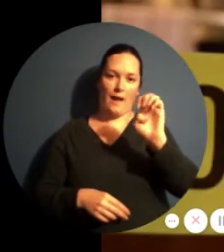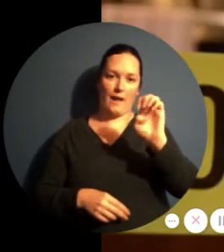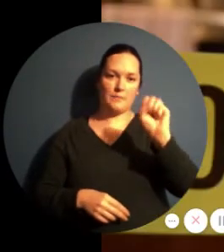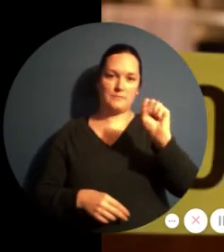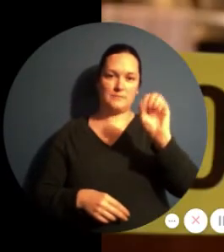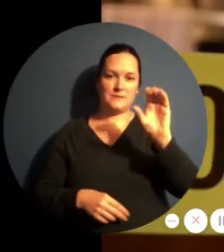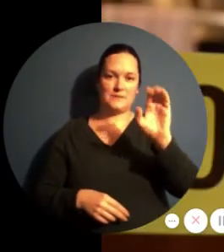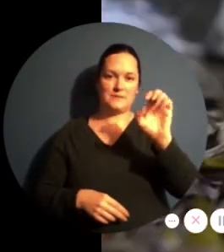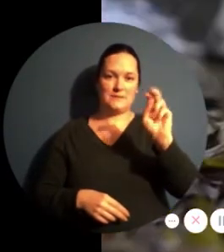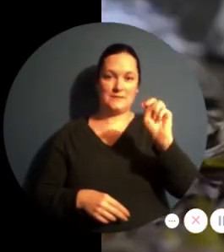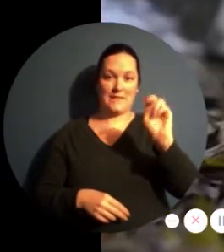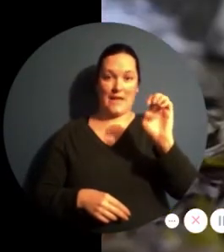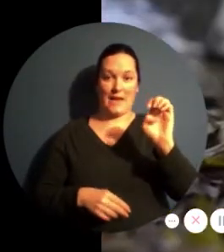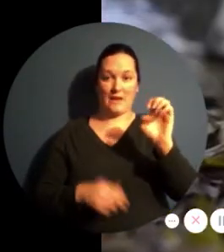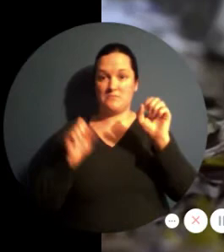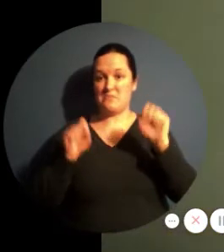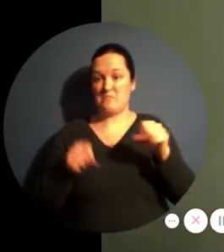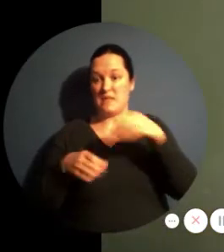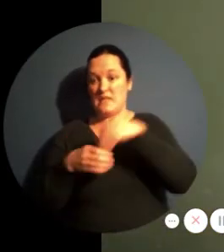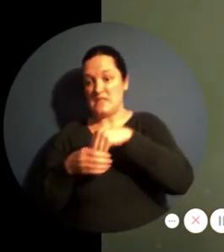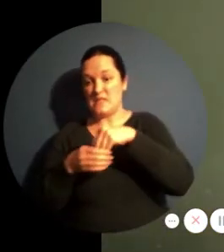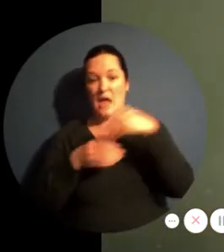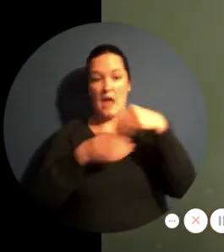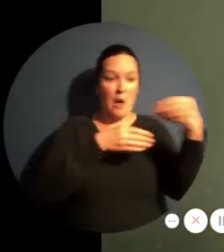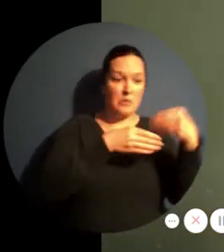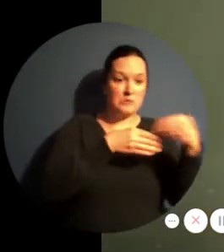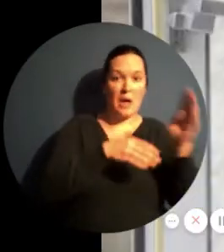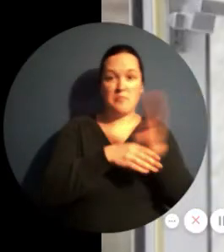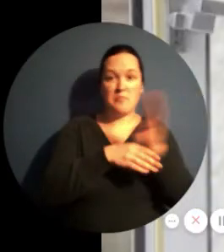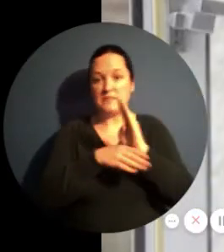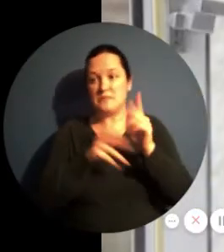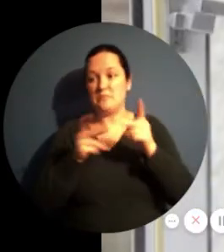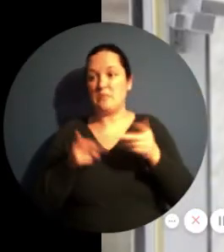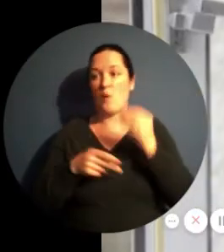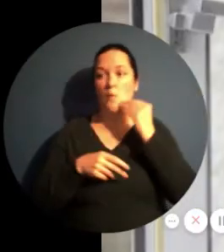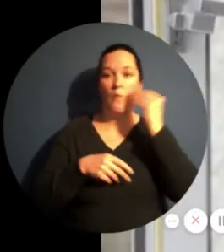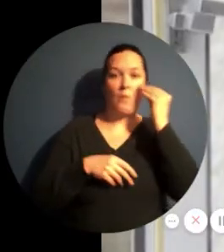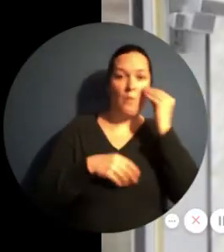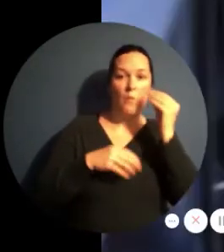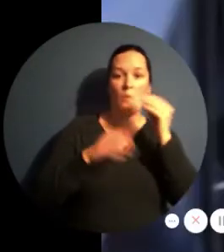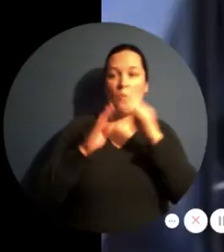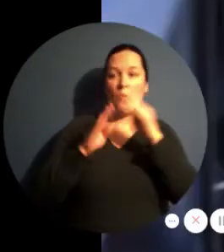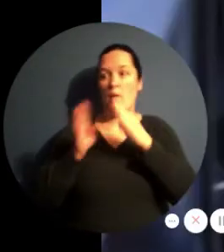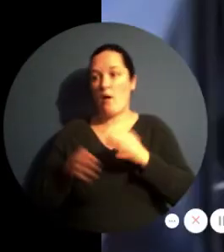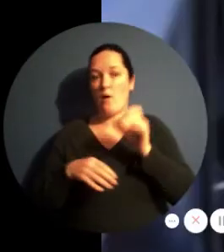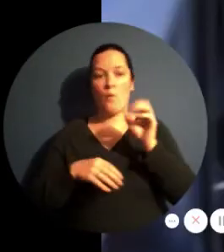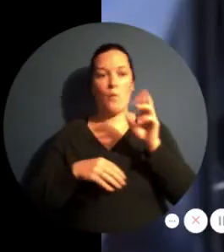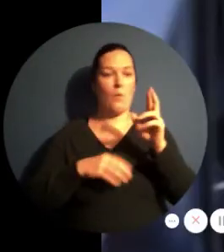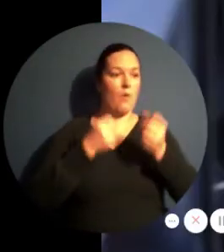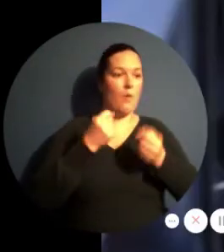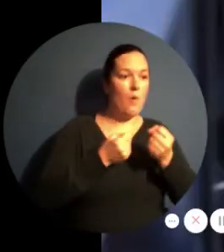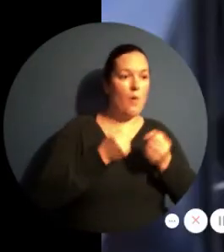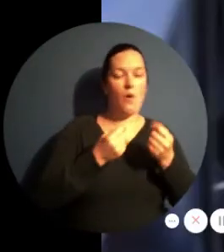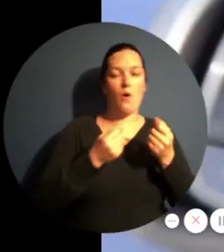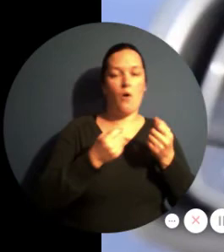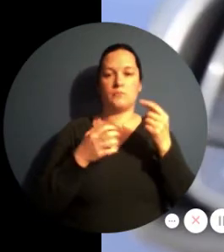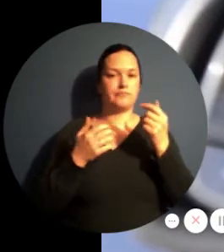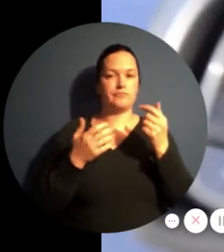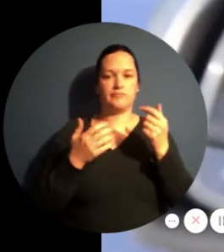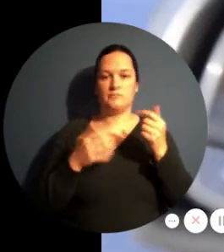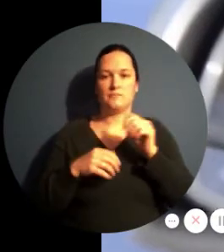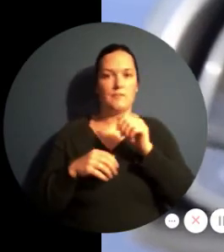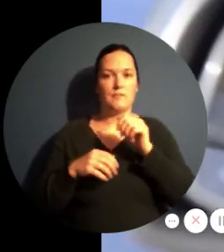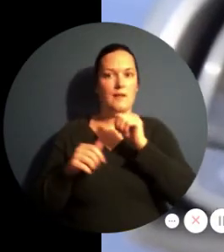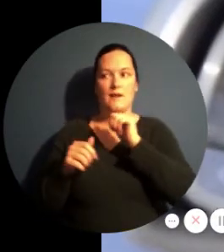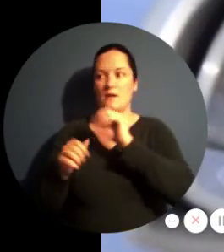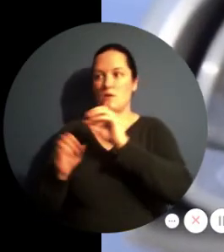anywhere, indoors, outdoors, at business premises, domestic dwellings or vehicles, and no two are